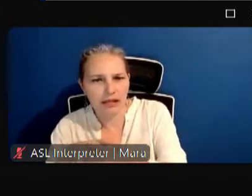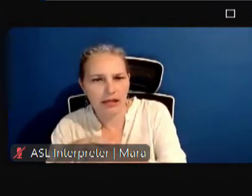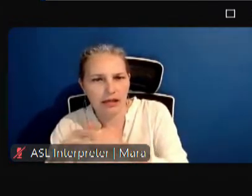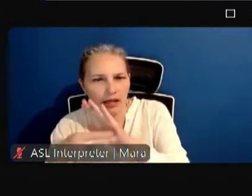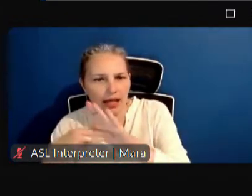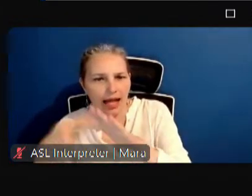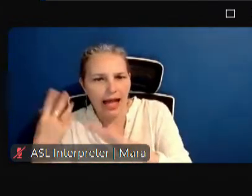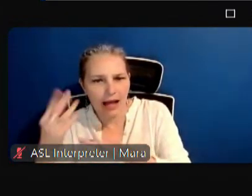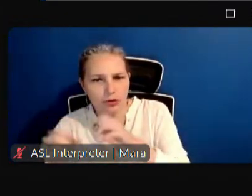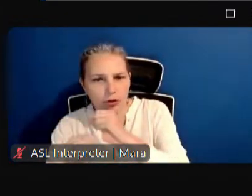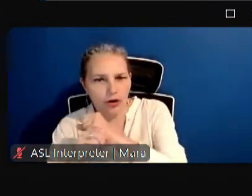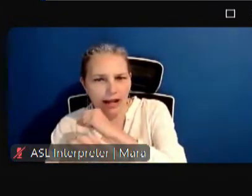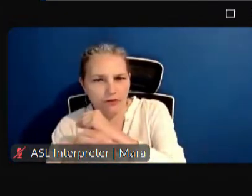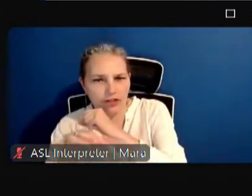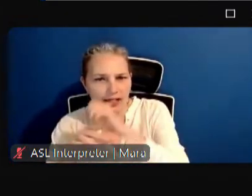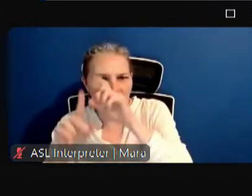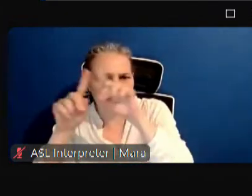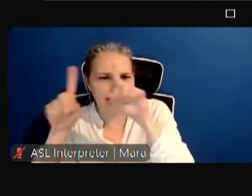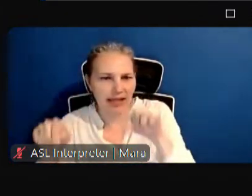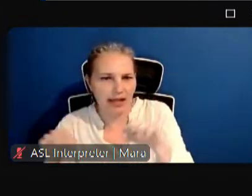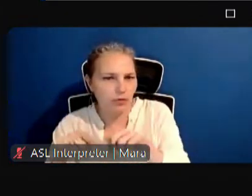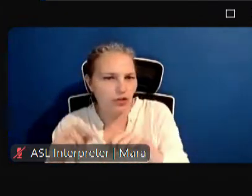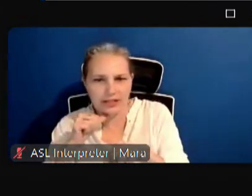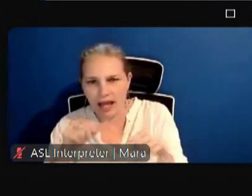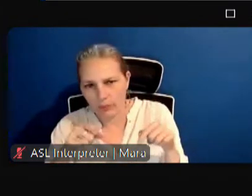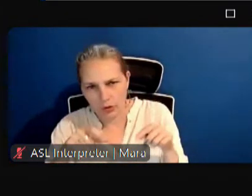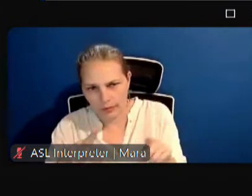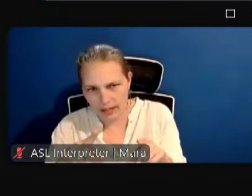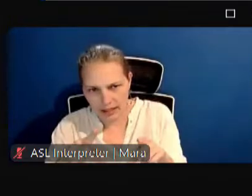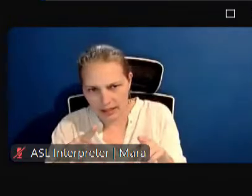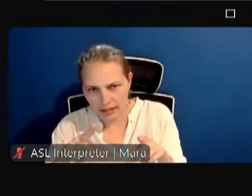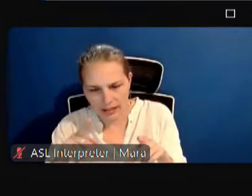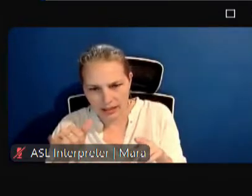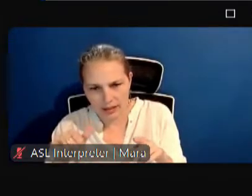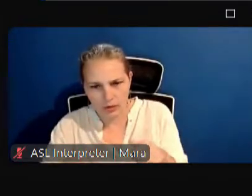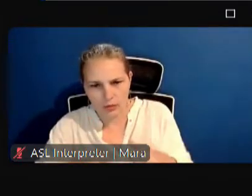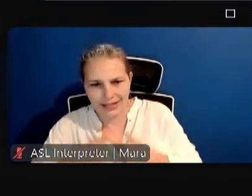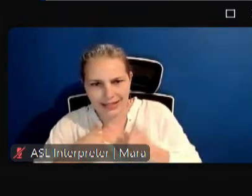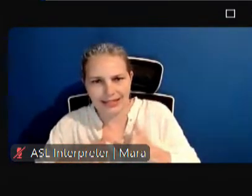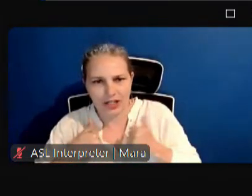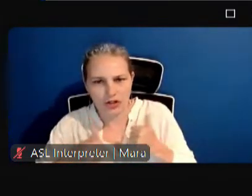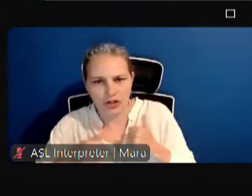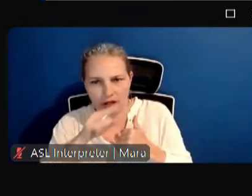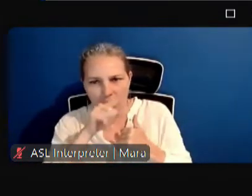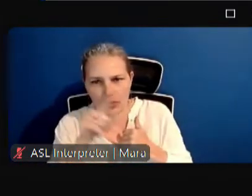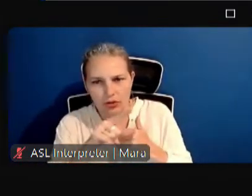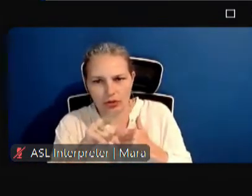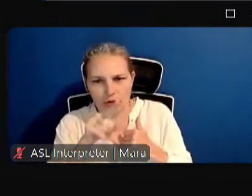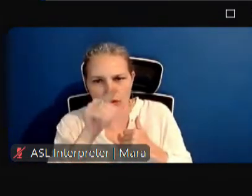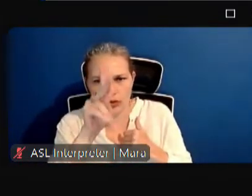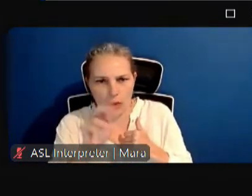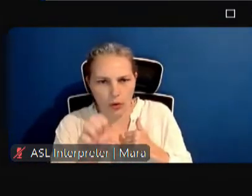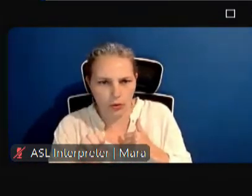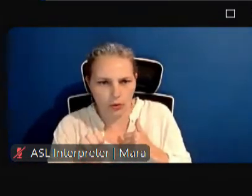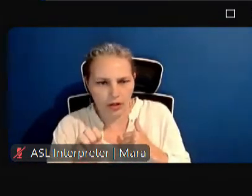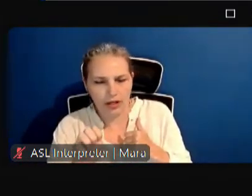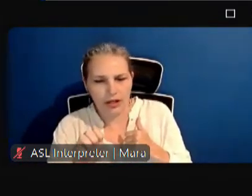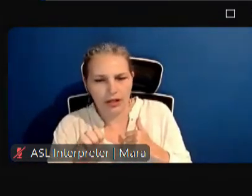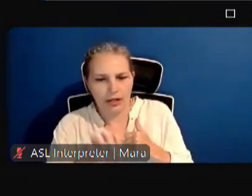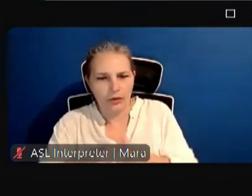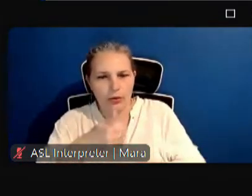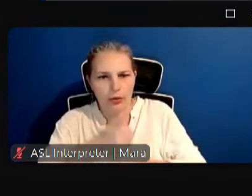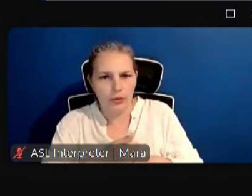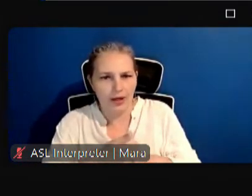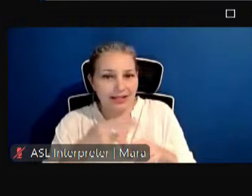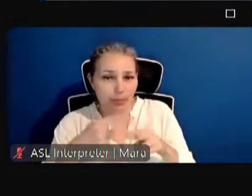in a residential zone. Temporary construction signs, however, are allowed in